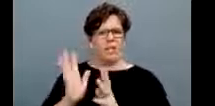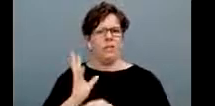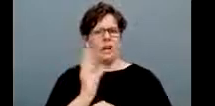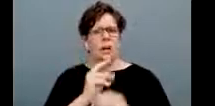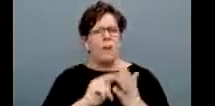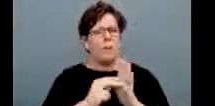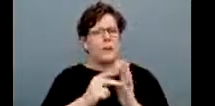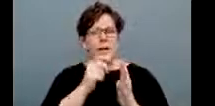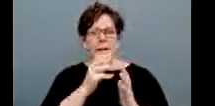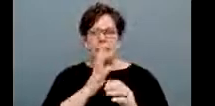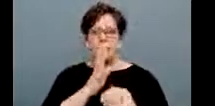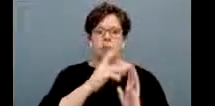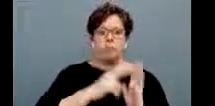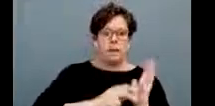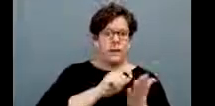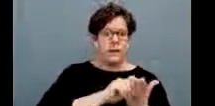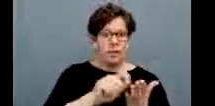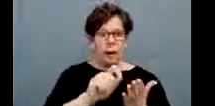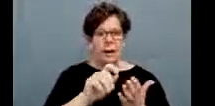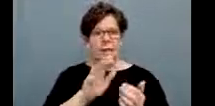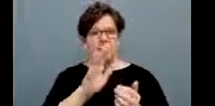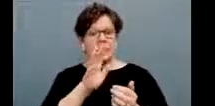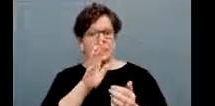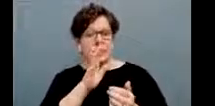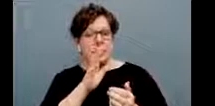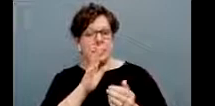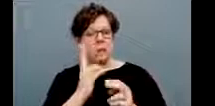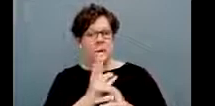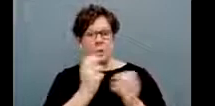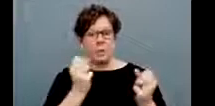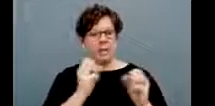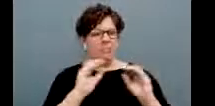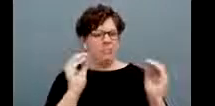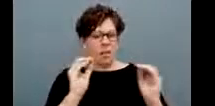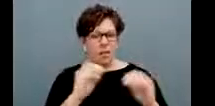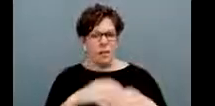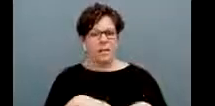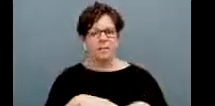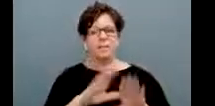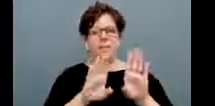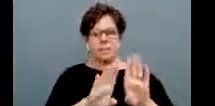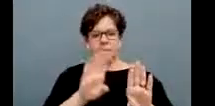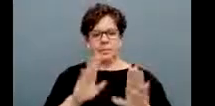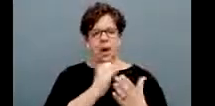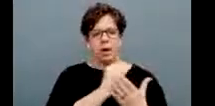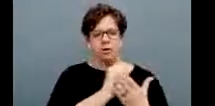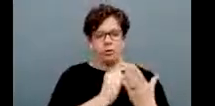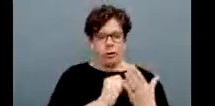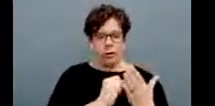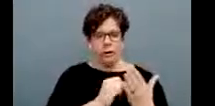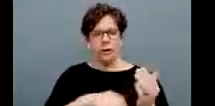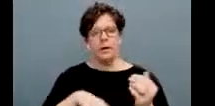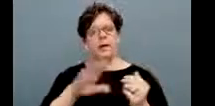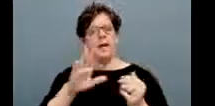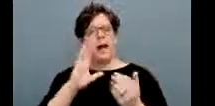sign language. And here we're looking at side by side a drawing and photograph of the boys'